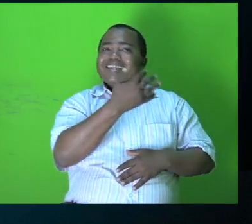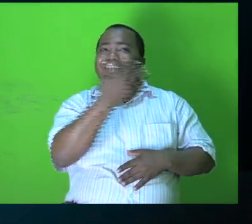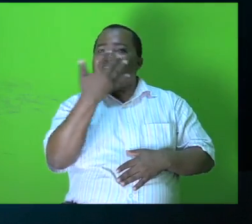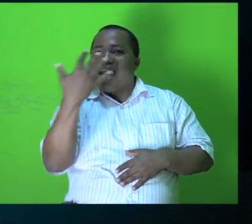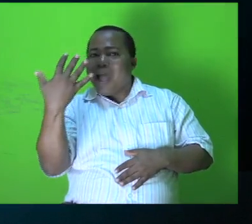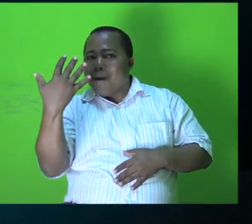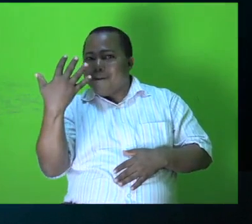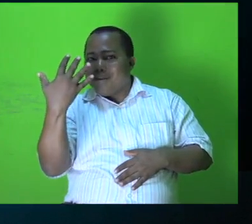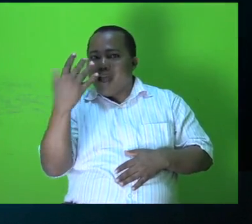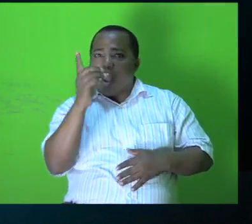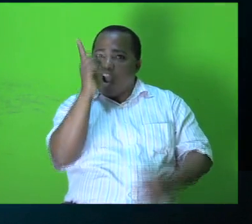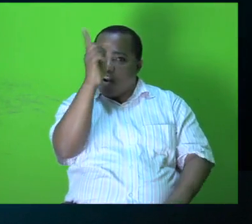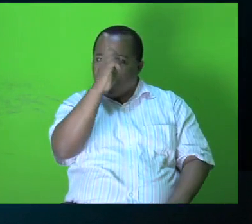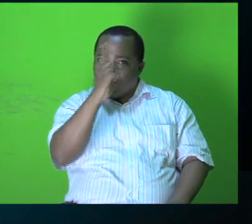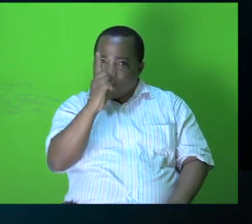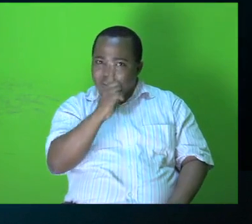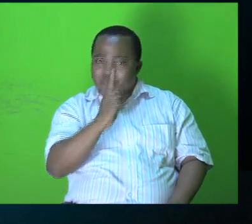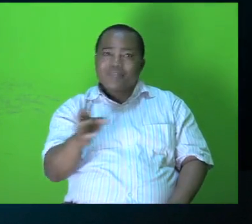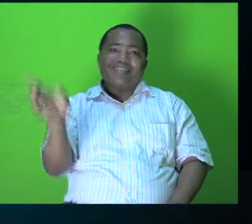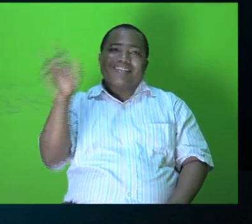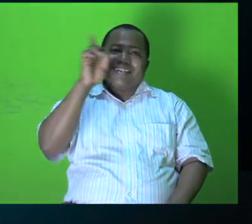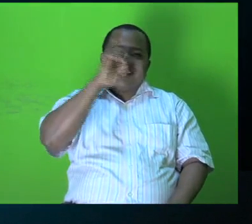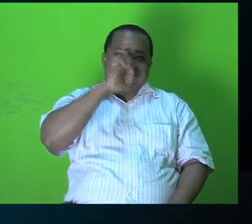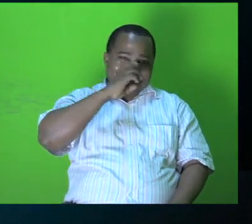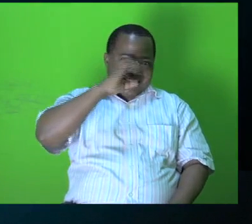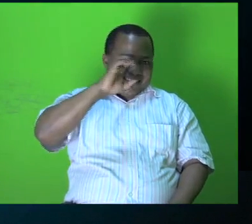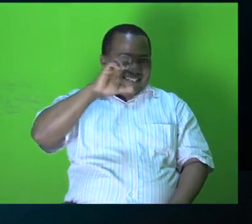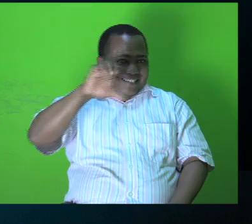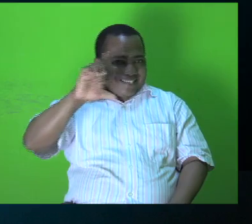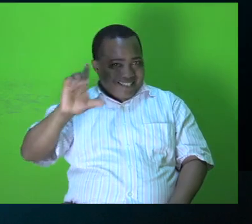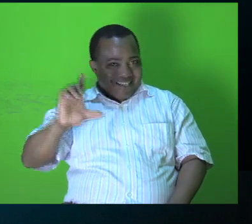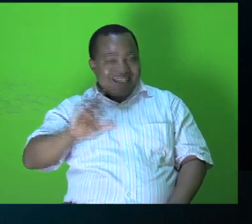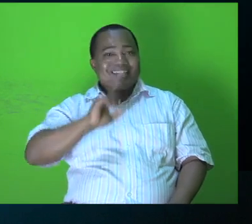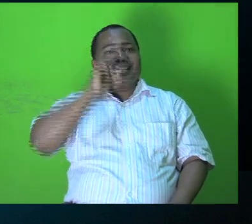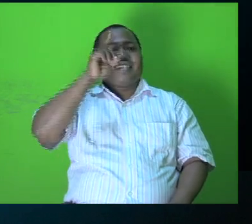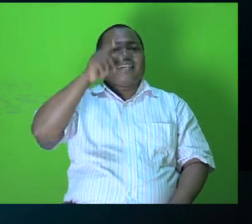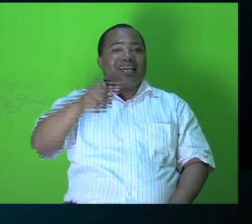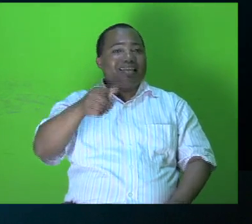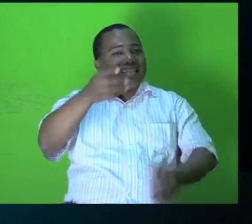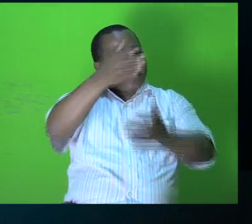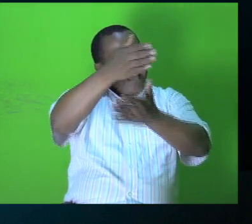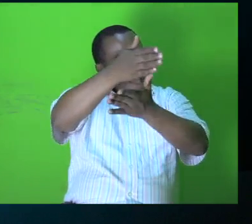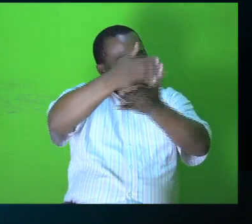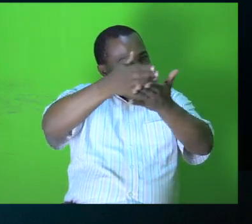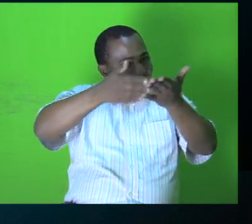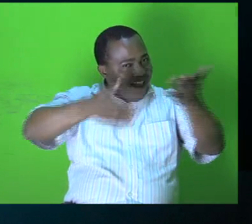of chromosomes in each cell is half.